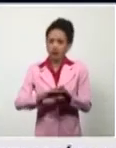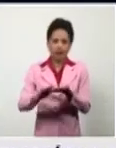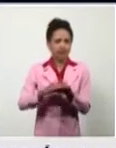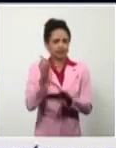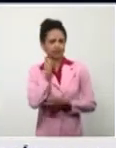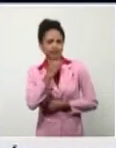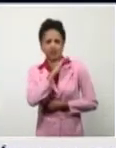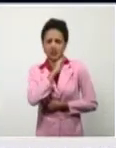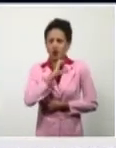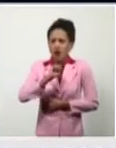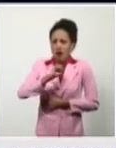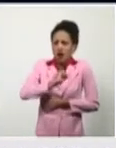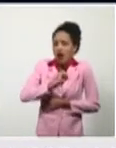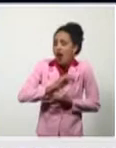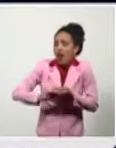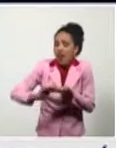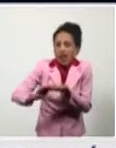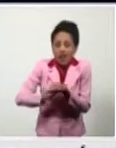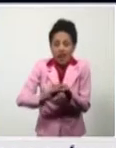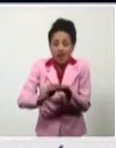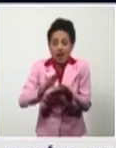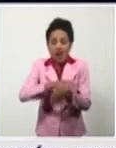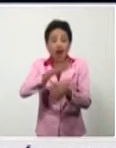in the pandemic in Cuba,